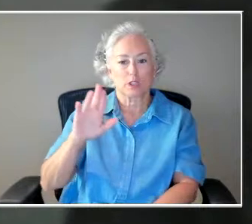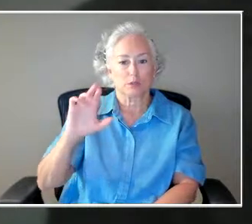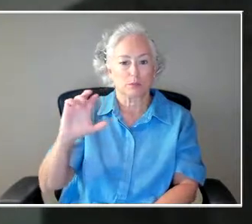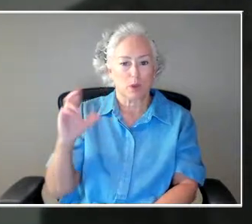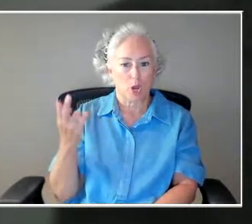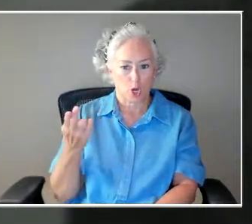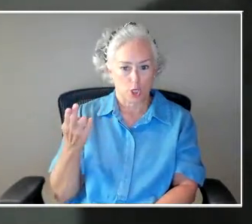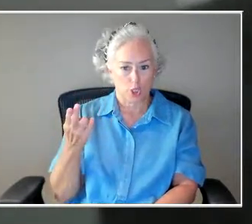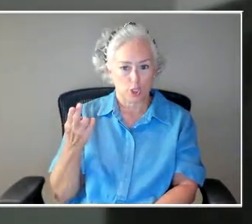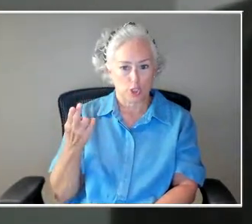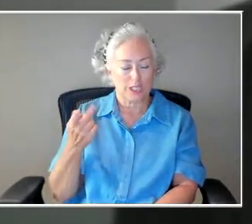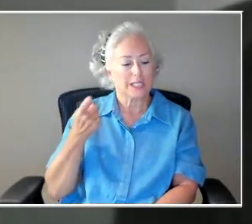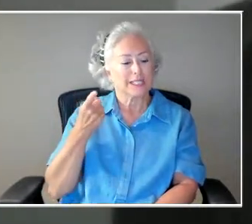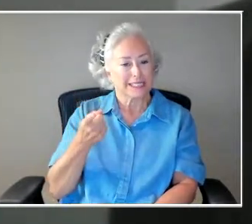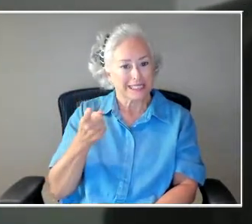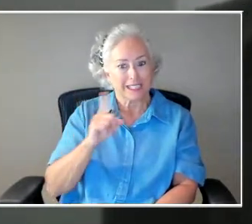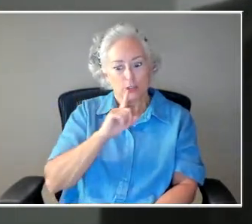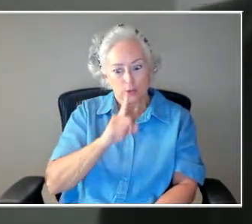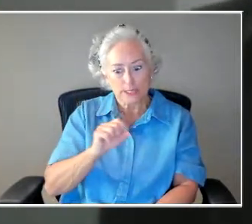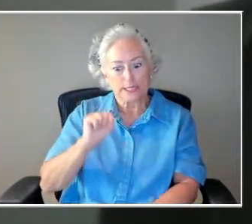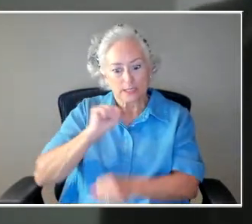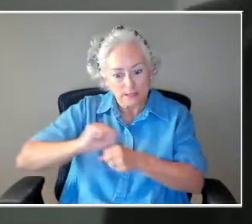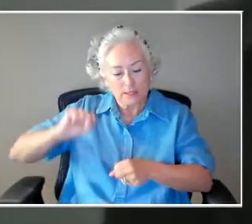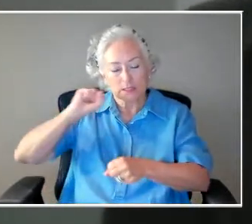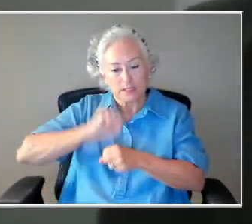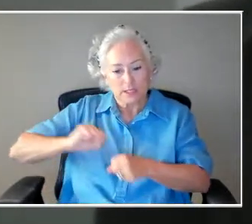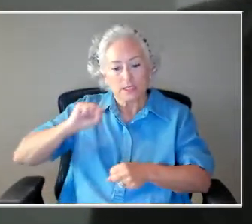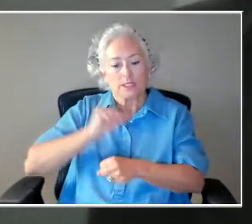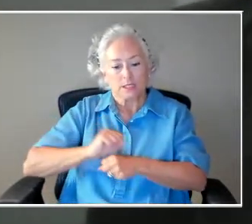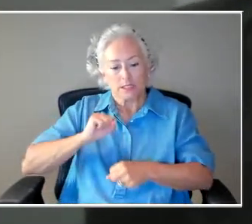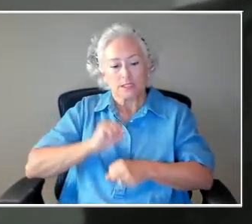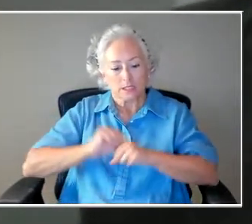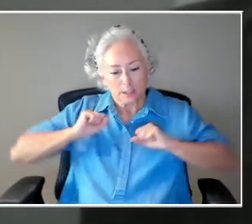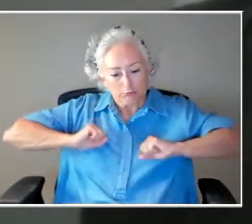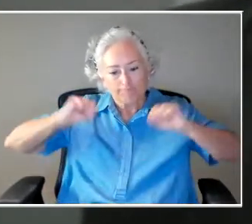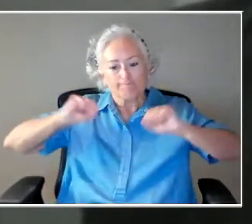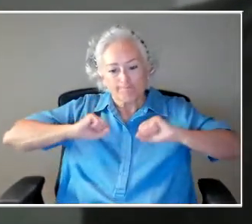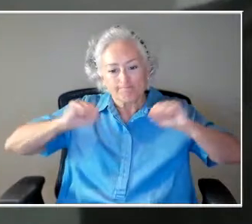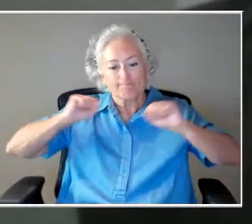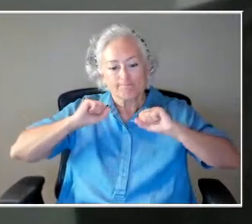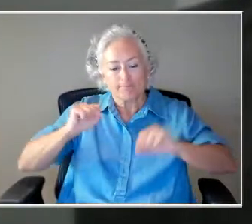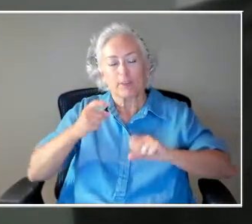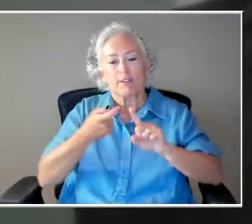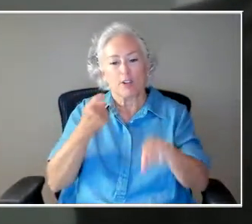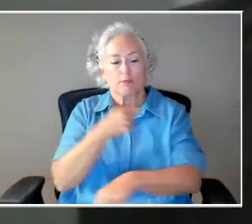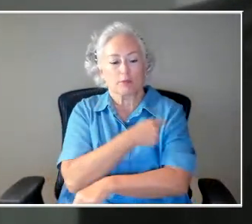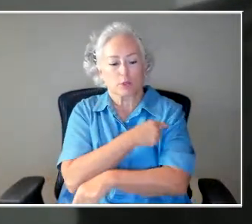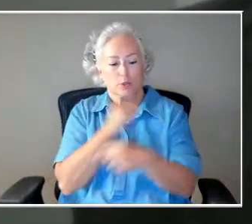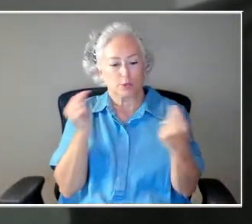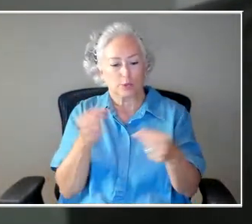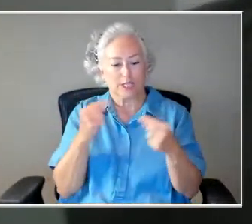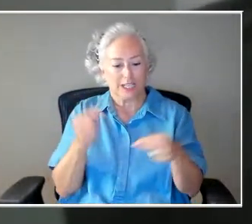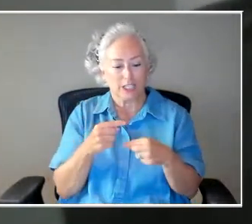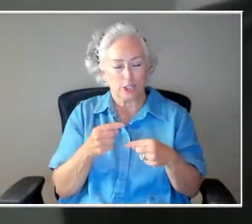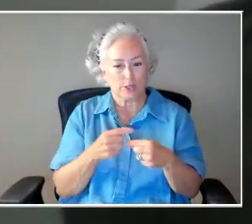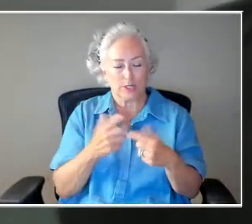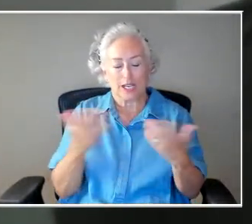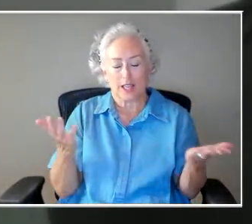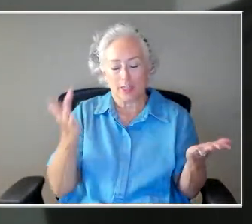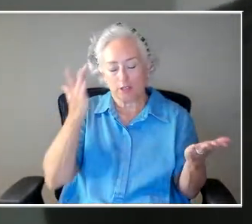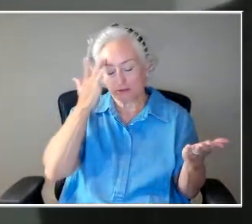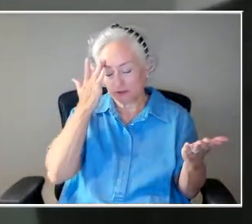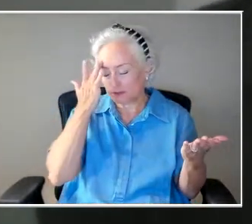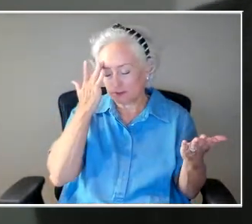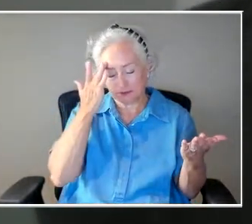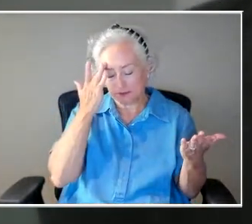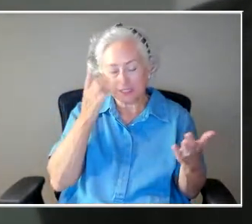he worked so hard to get back from his shoulder injury. I was just kind of, because we knew that he had a